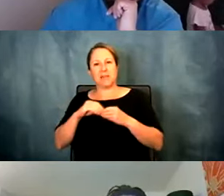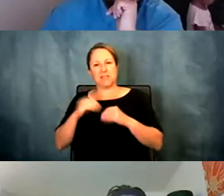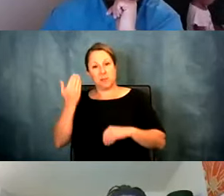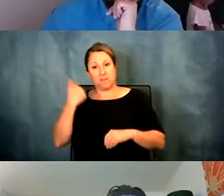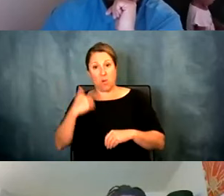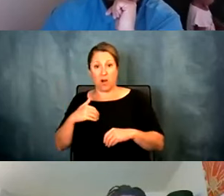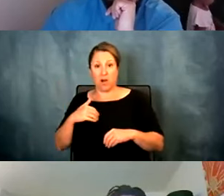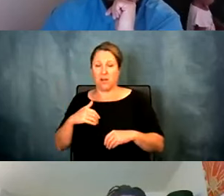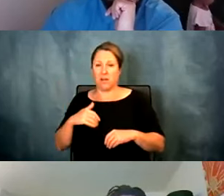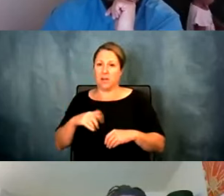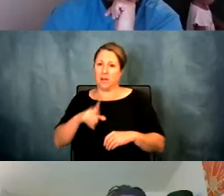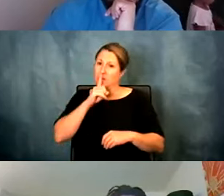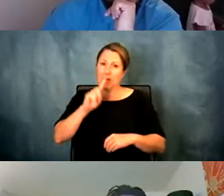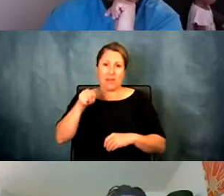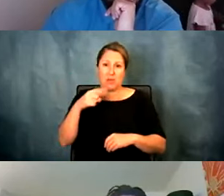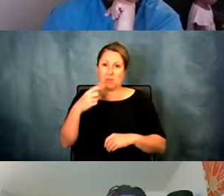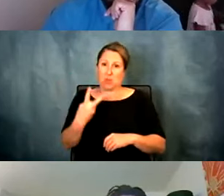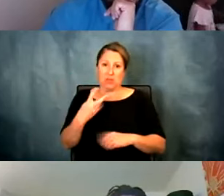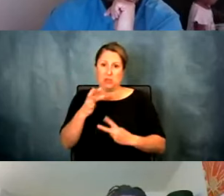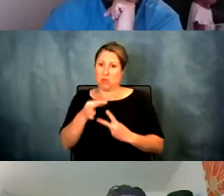are really only two choices.